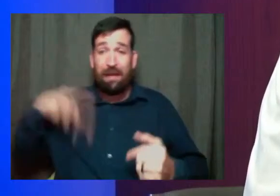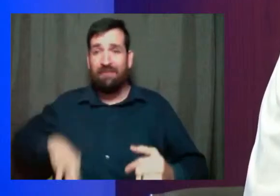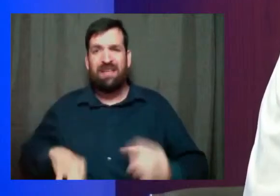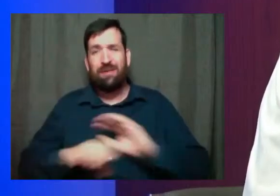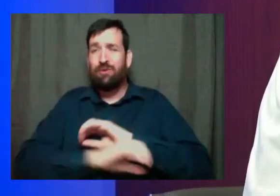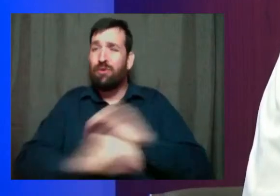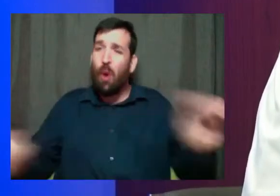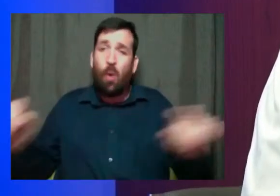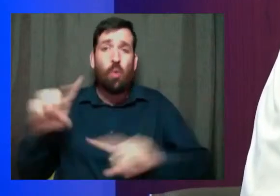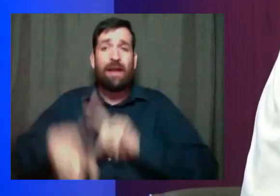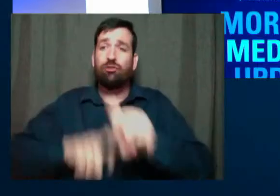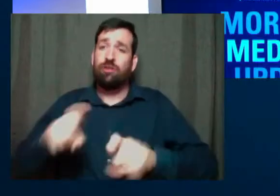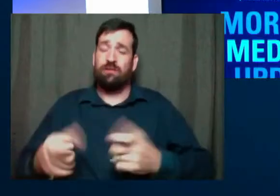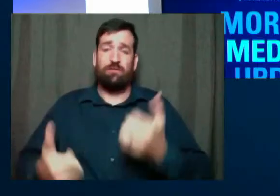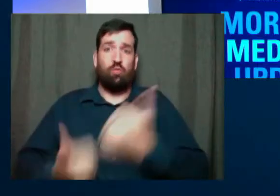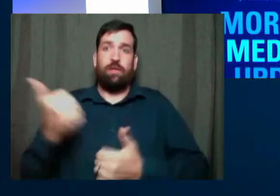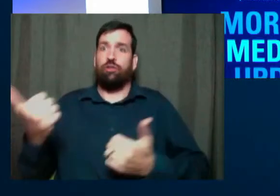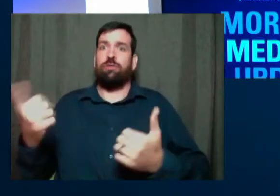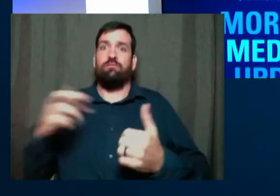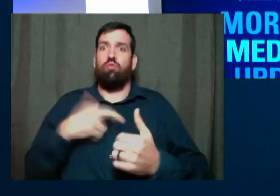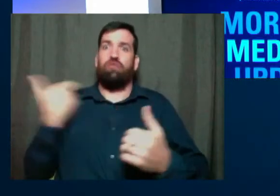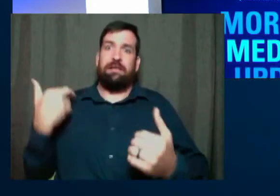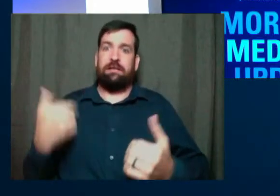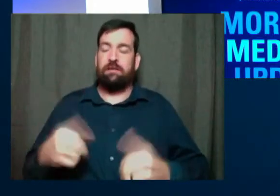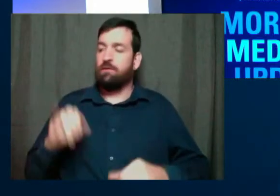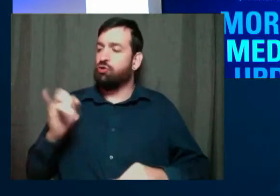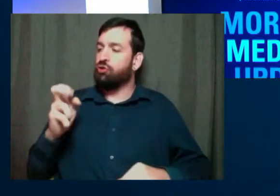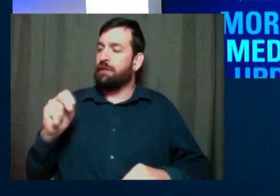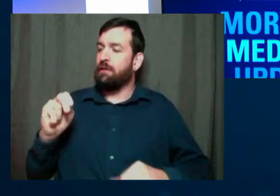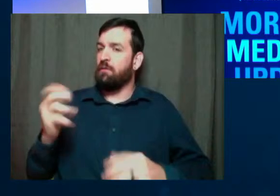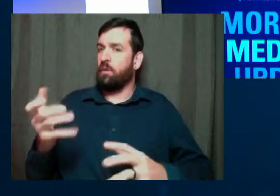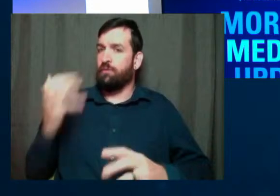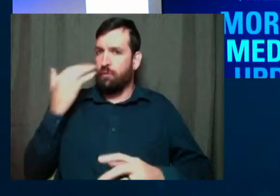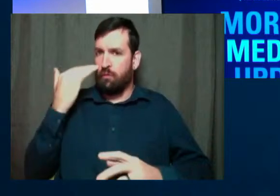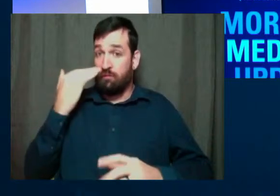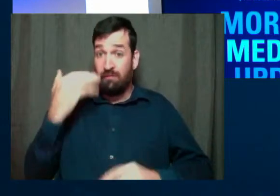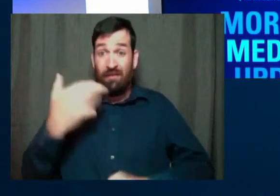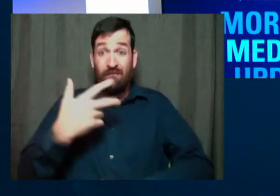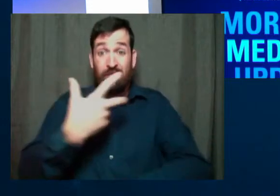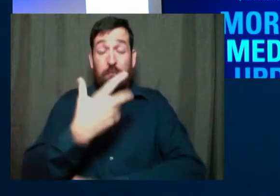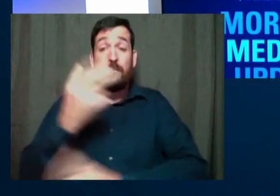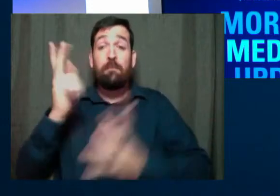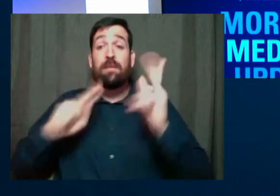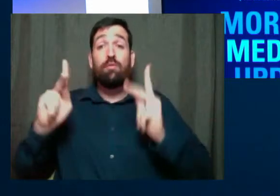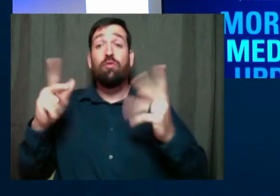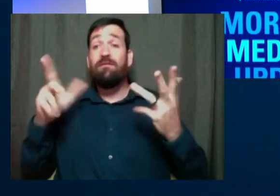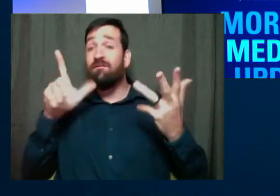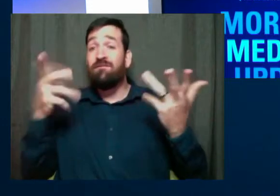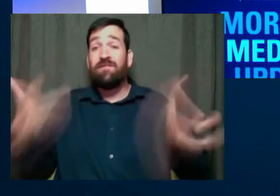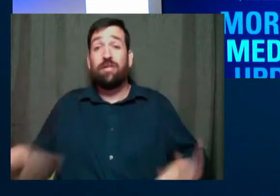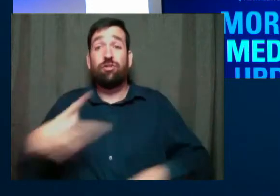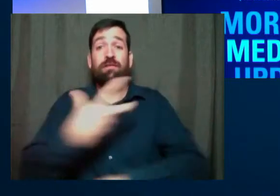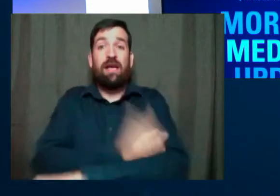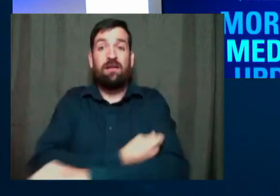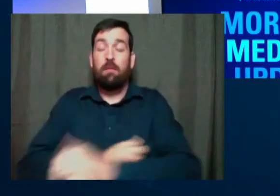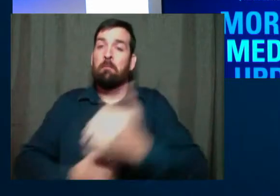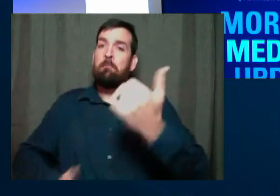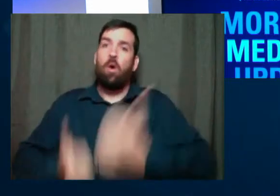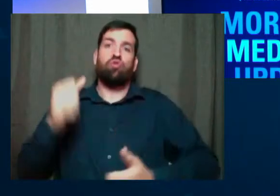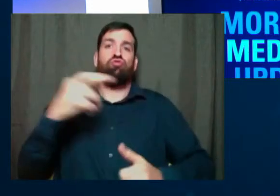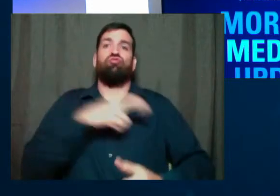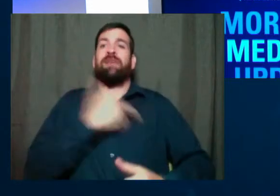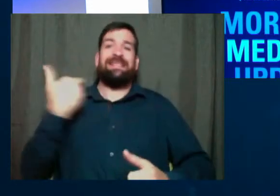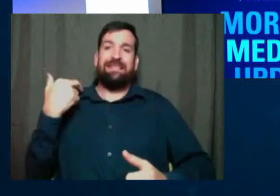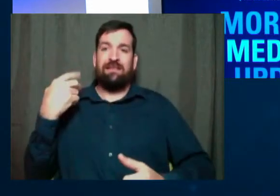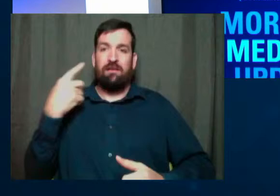one is riskier. Jane wants to know, is it true that vaccinated individuals provide the greatest risk for more harmful variants?